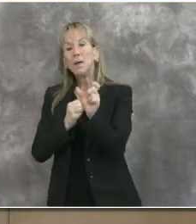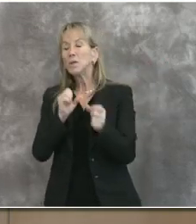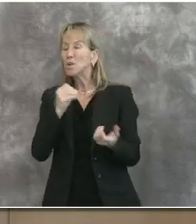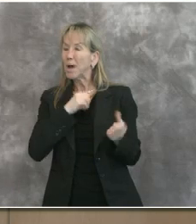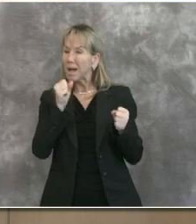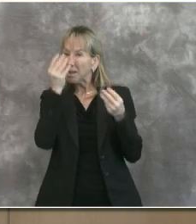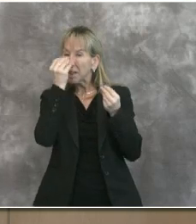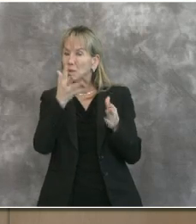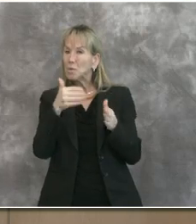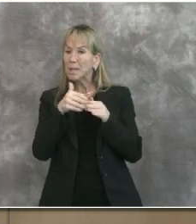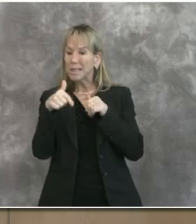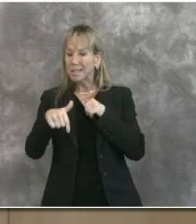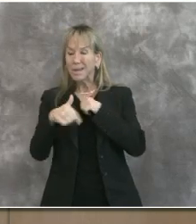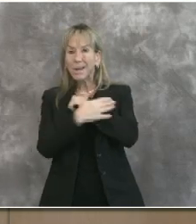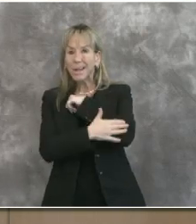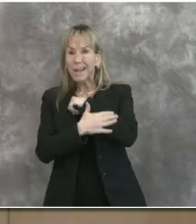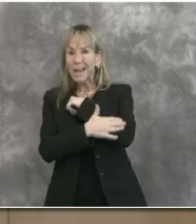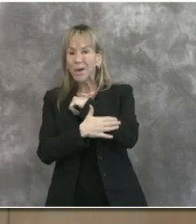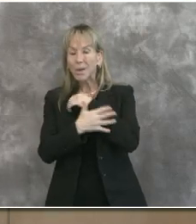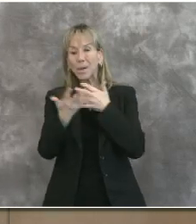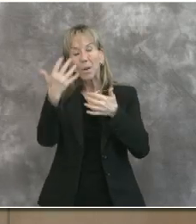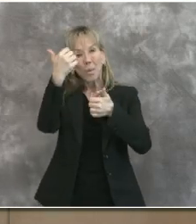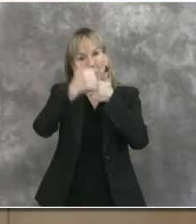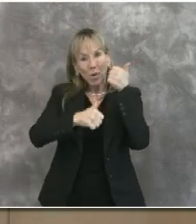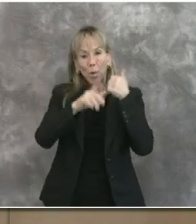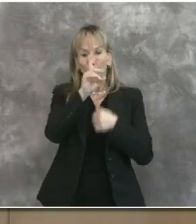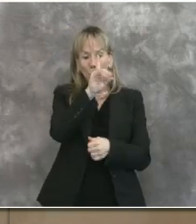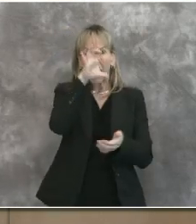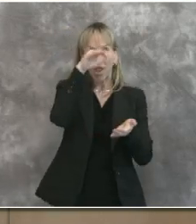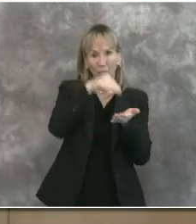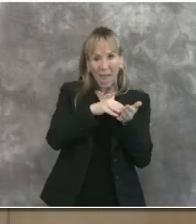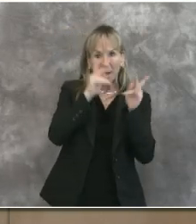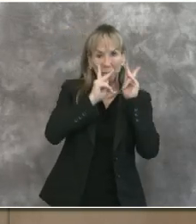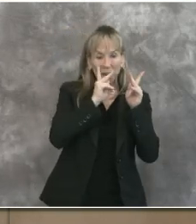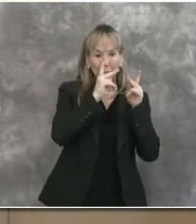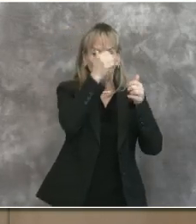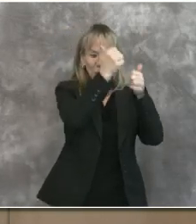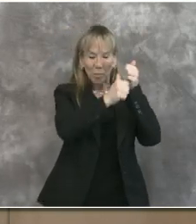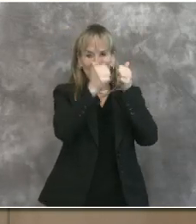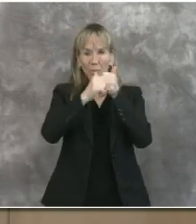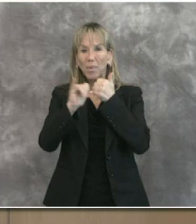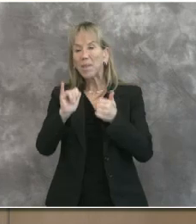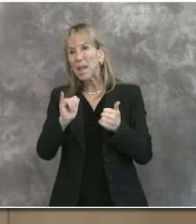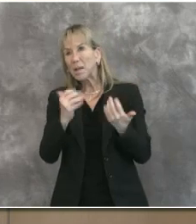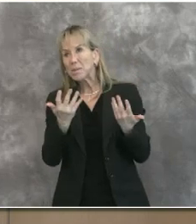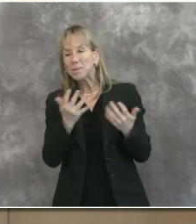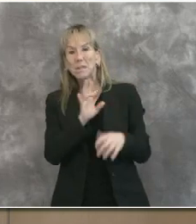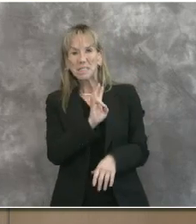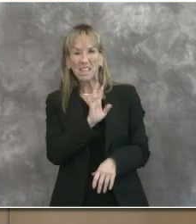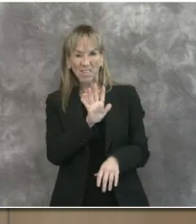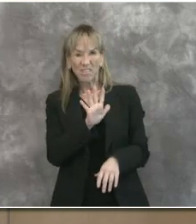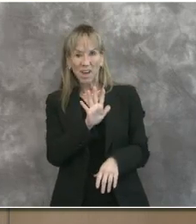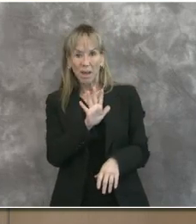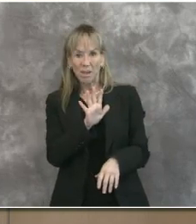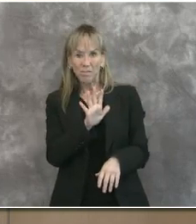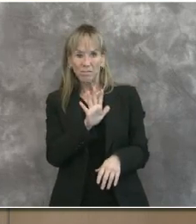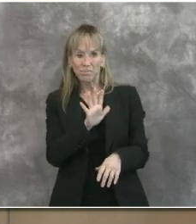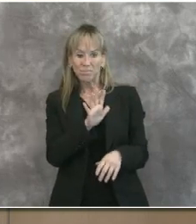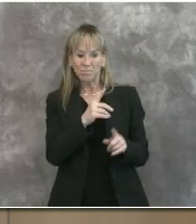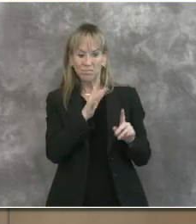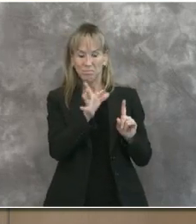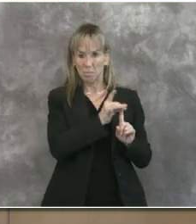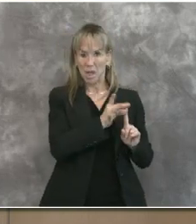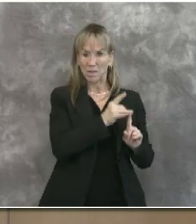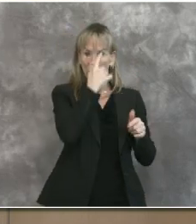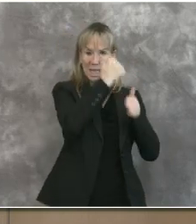county overall, the rate per 100,000 of the population is just under 75 cases. But it turns out